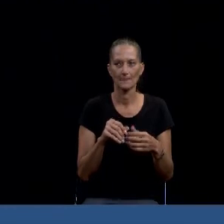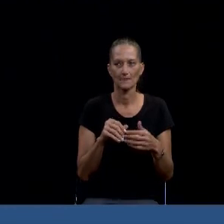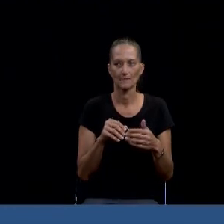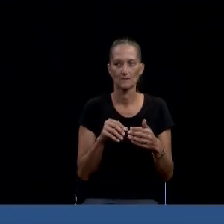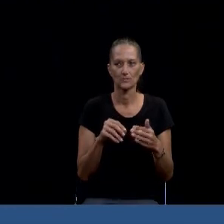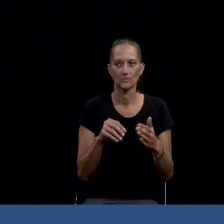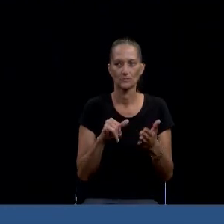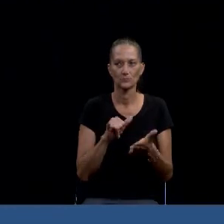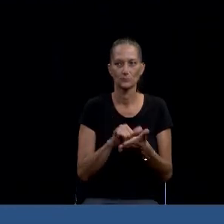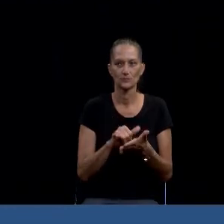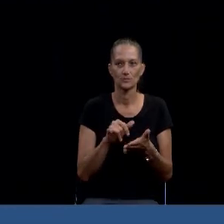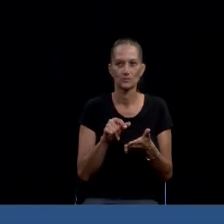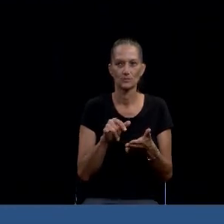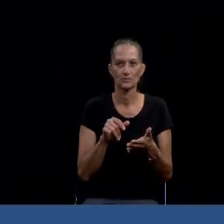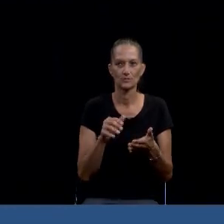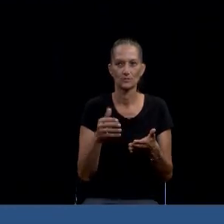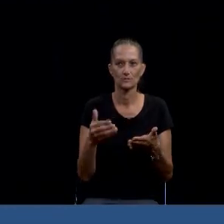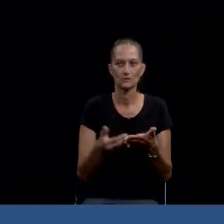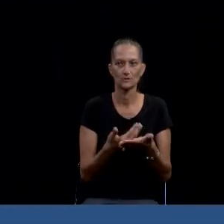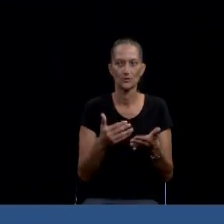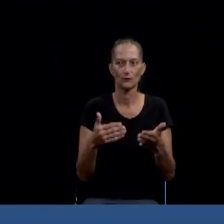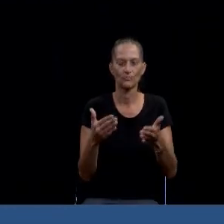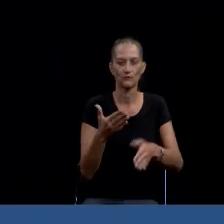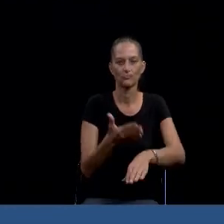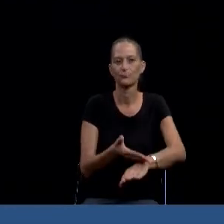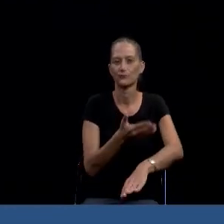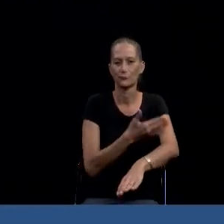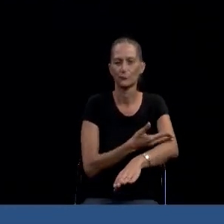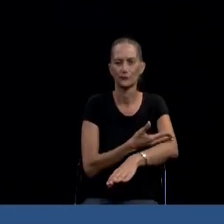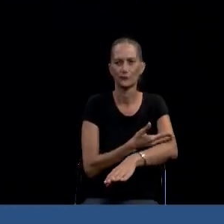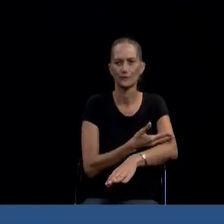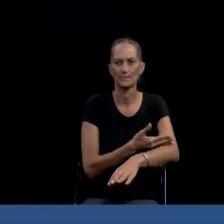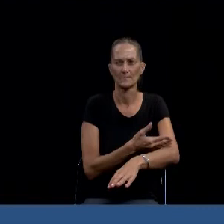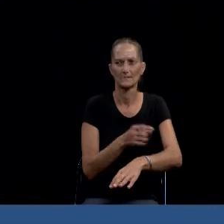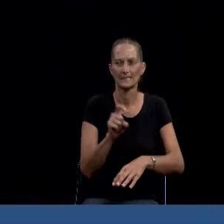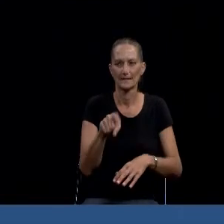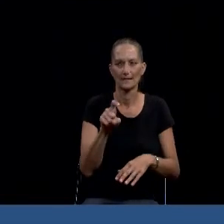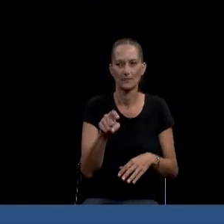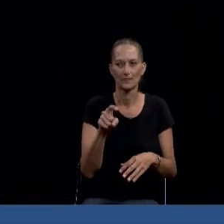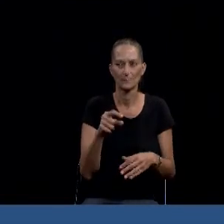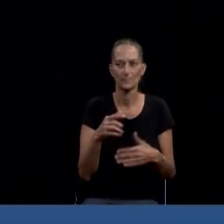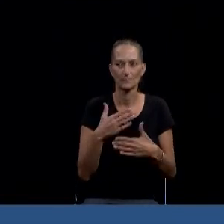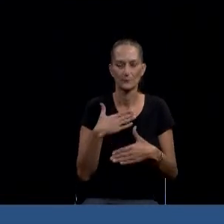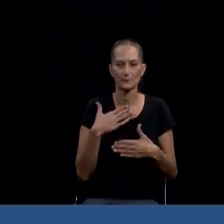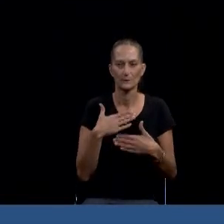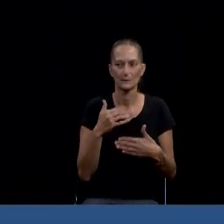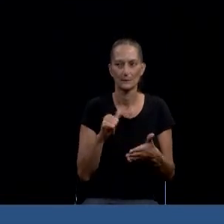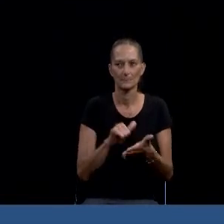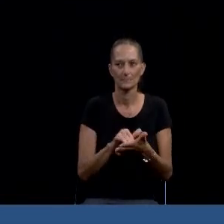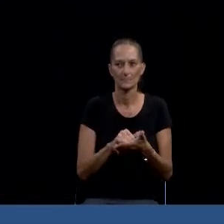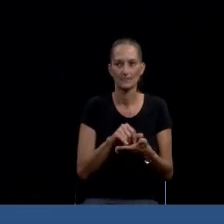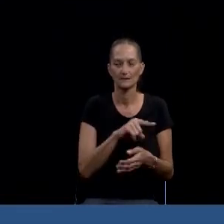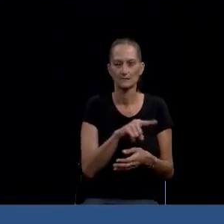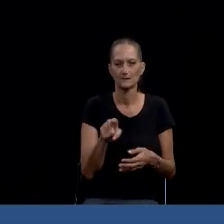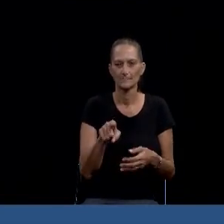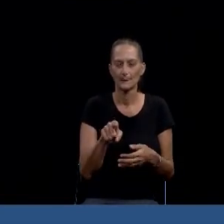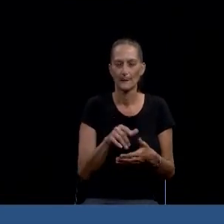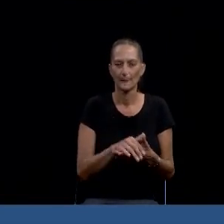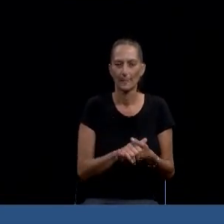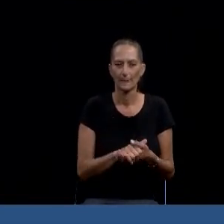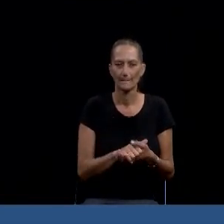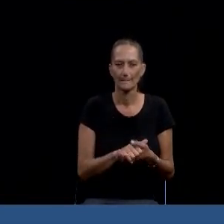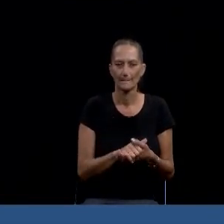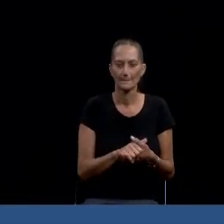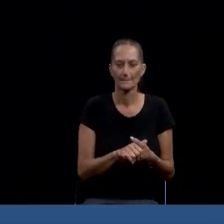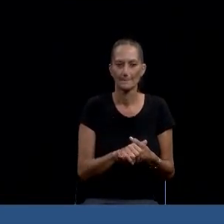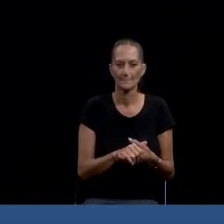do appreciate that. I love the fact that, as we begin with any construction project, as you begin